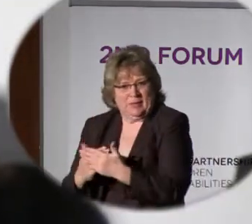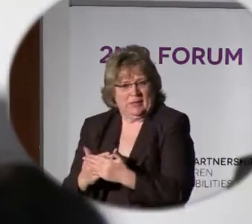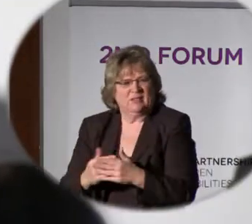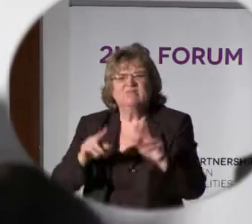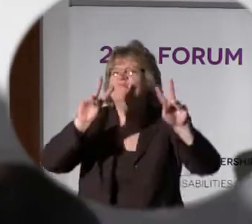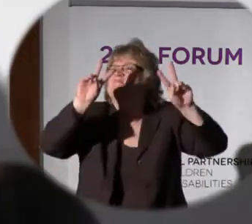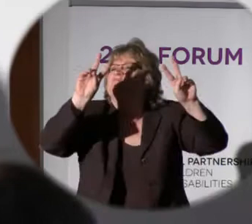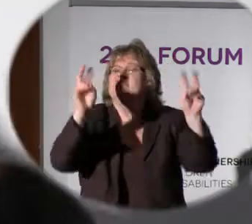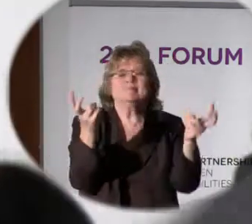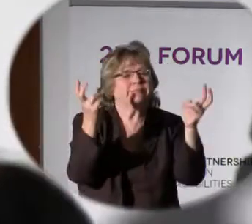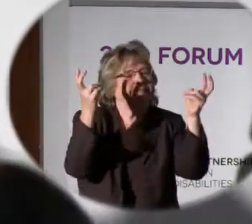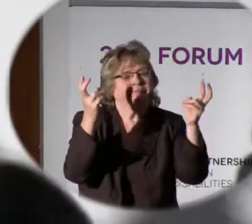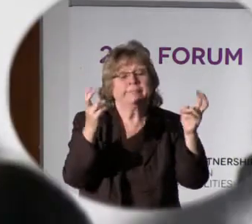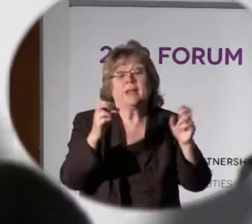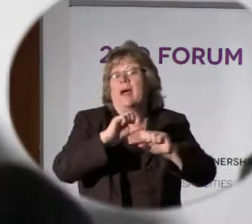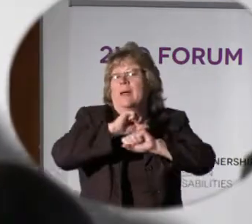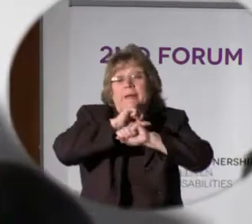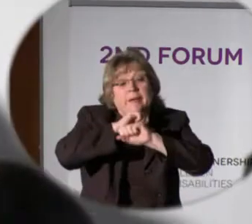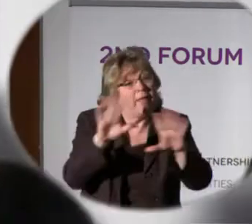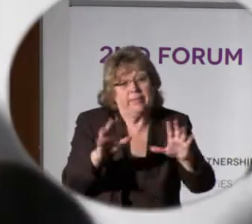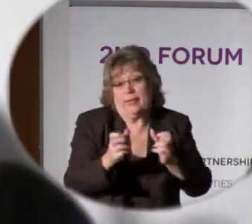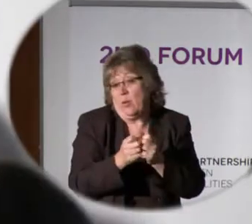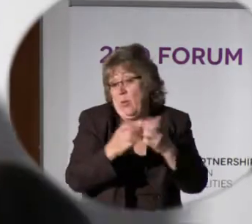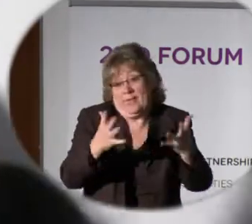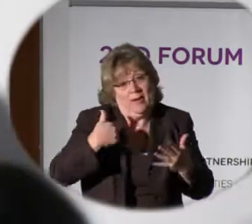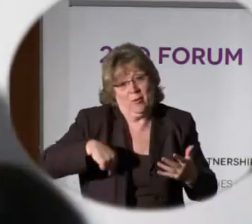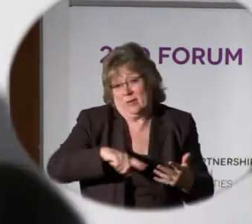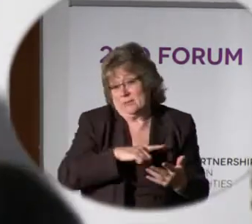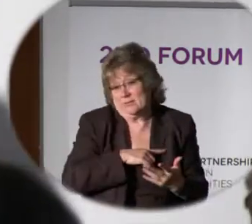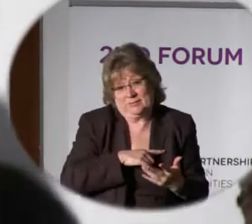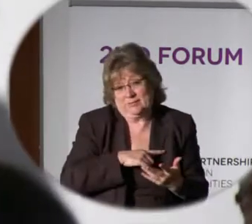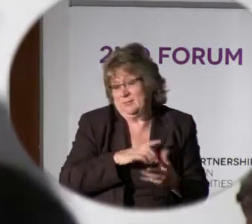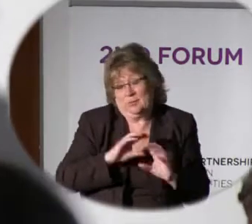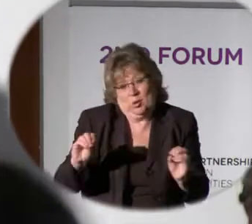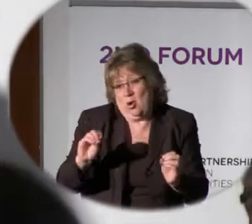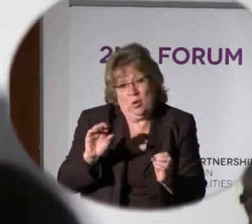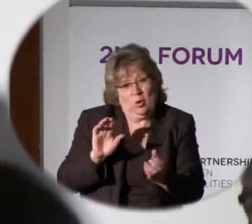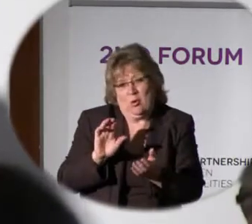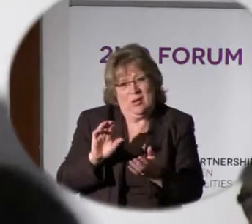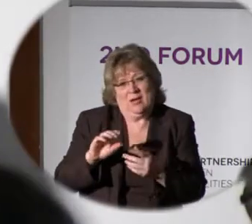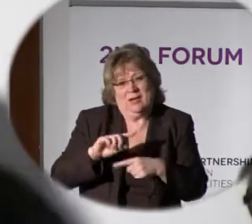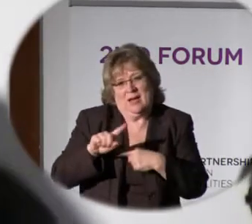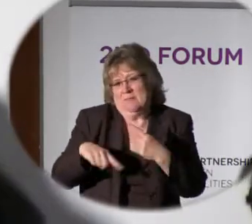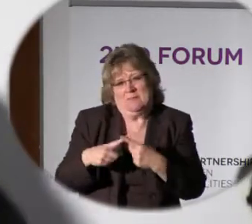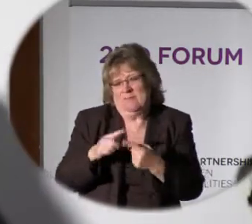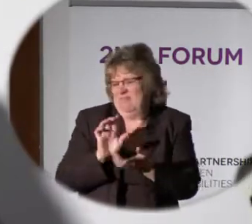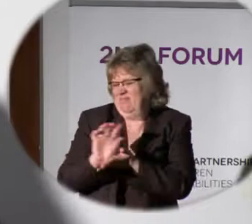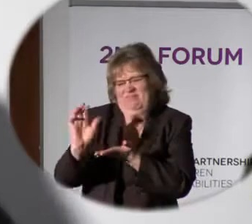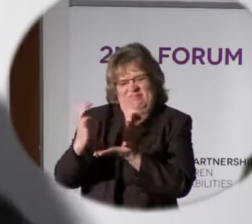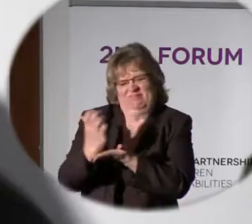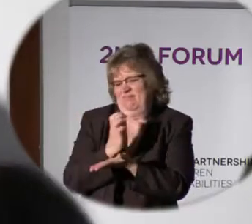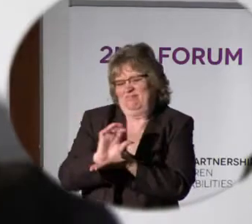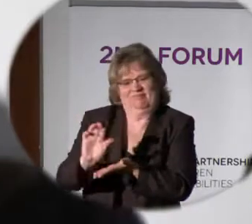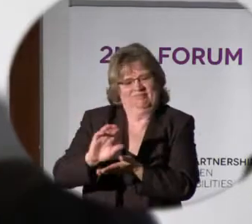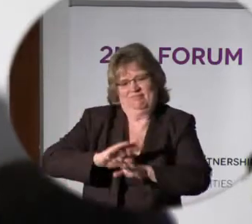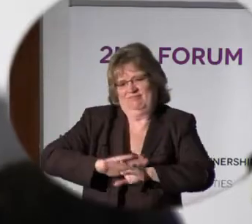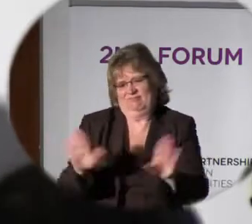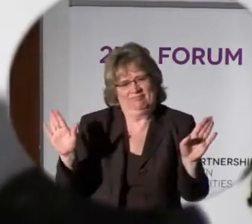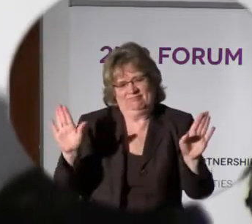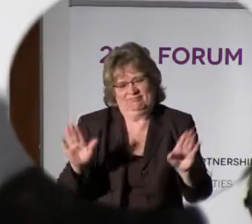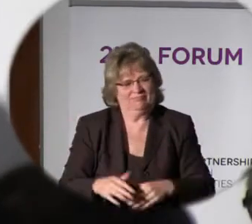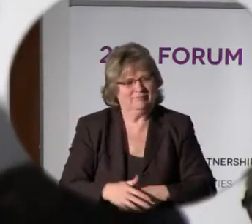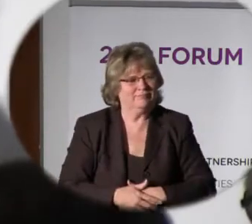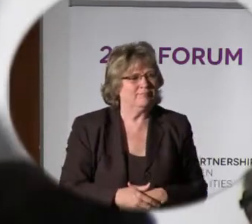about us without us. This is so fundamental because people with disabilities are